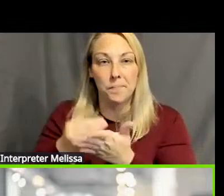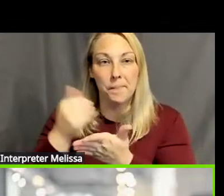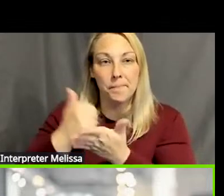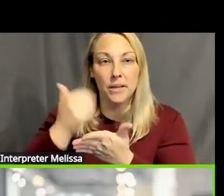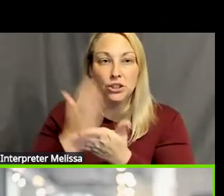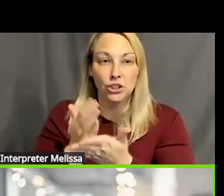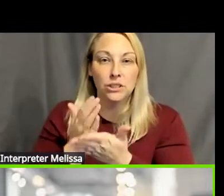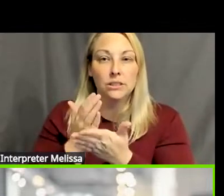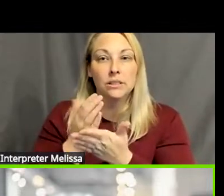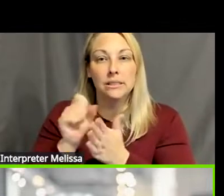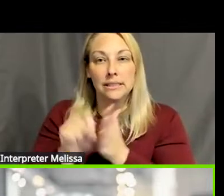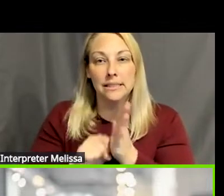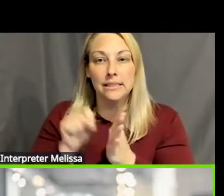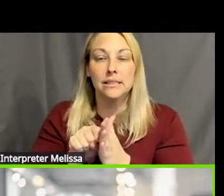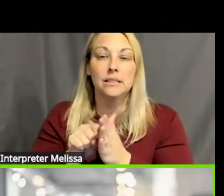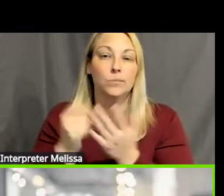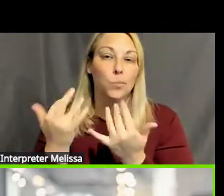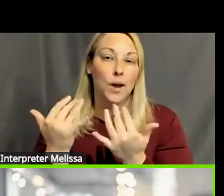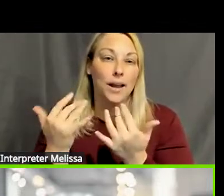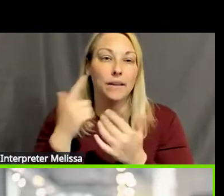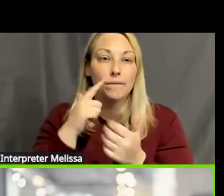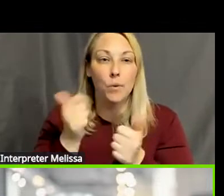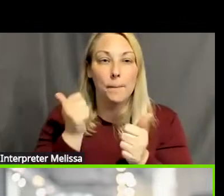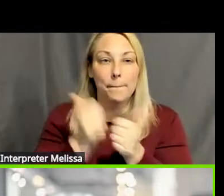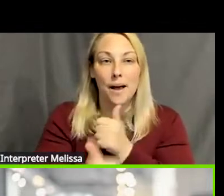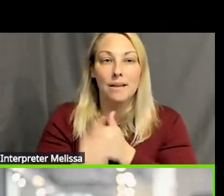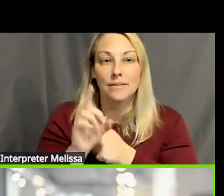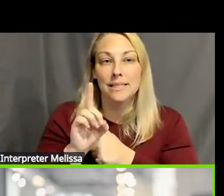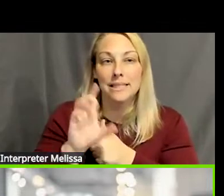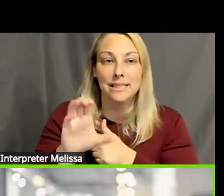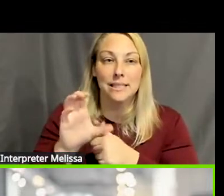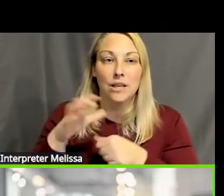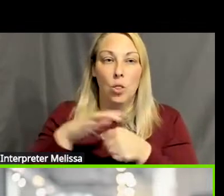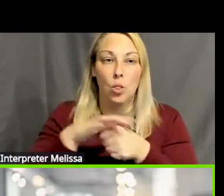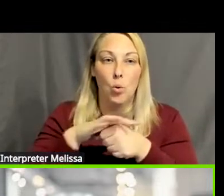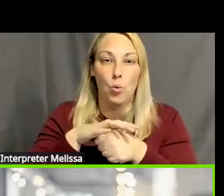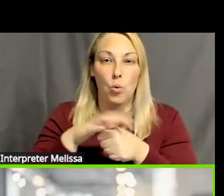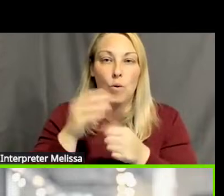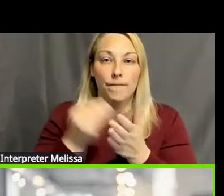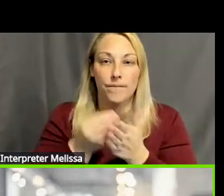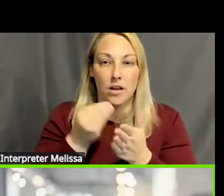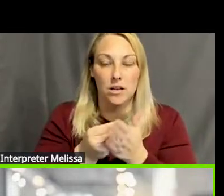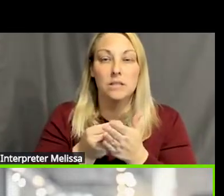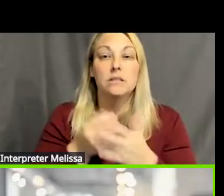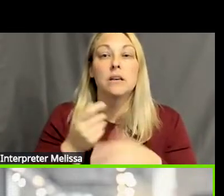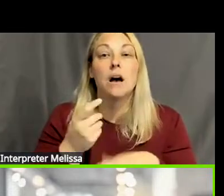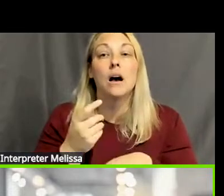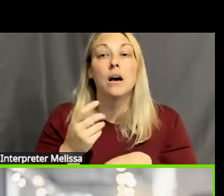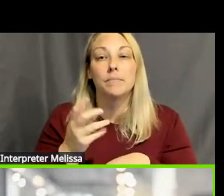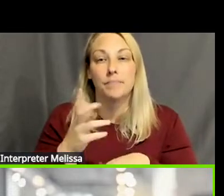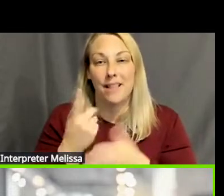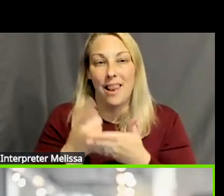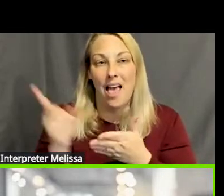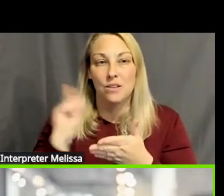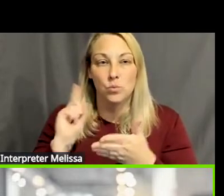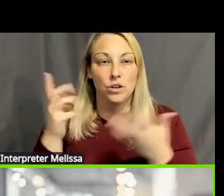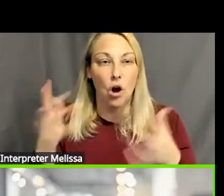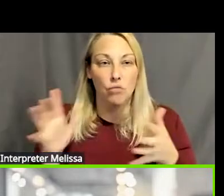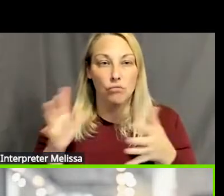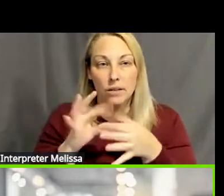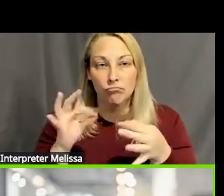DC Local Funds Act in the U.S. House of Representatives. As we shared last week, the mayor is currently